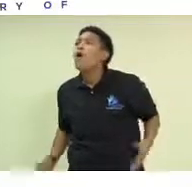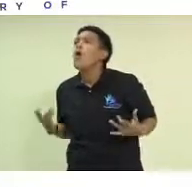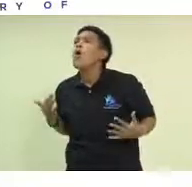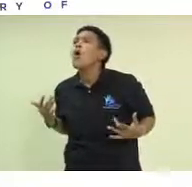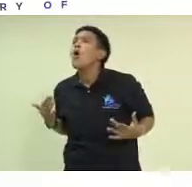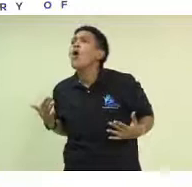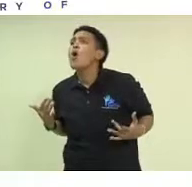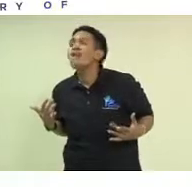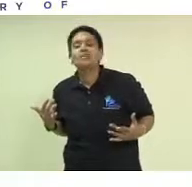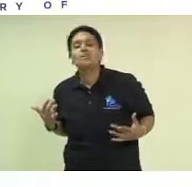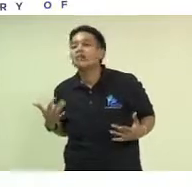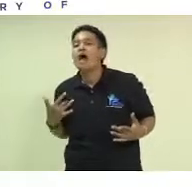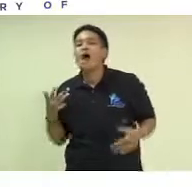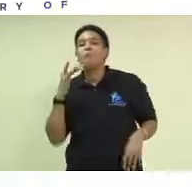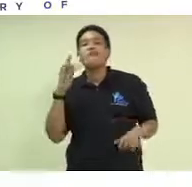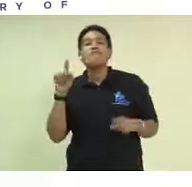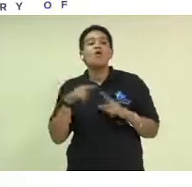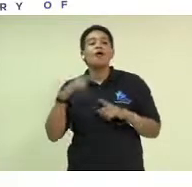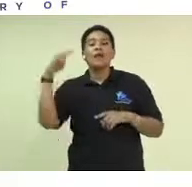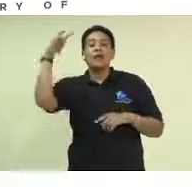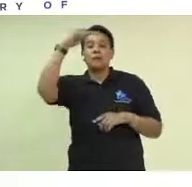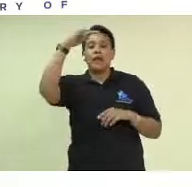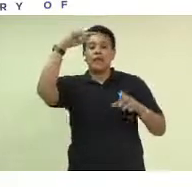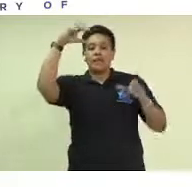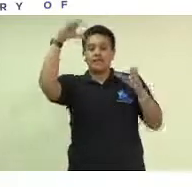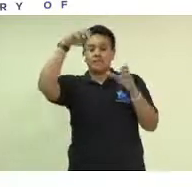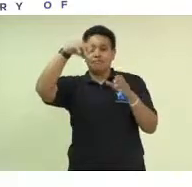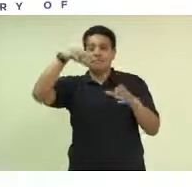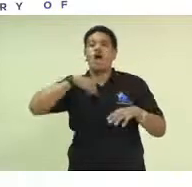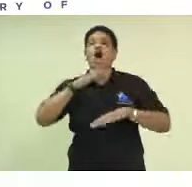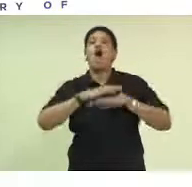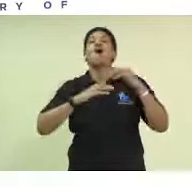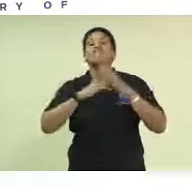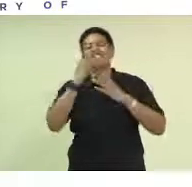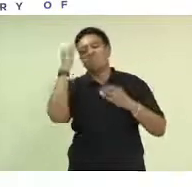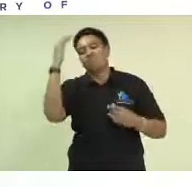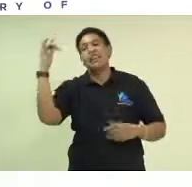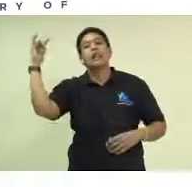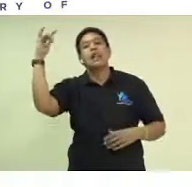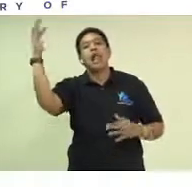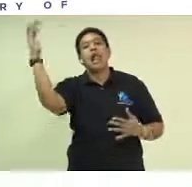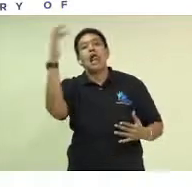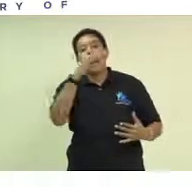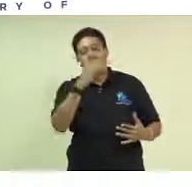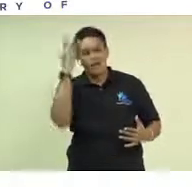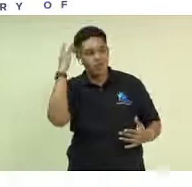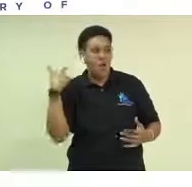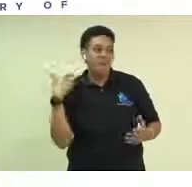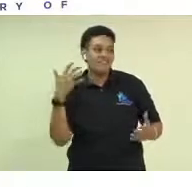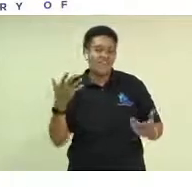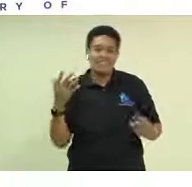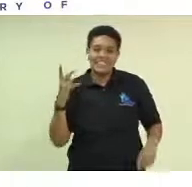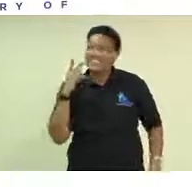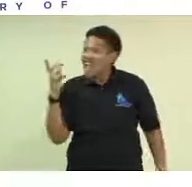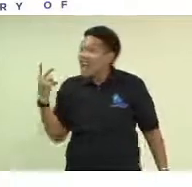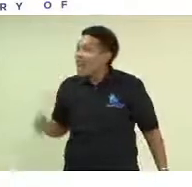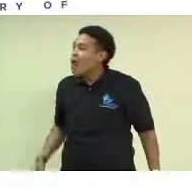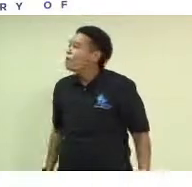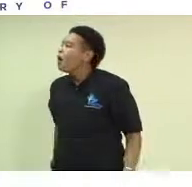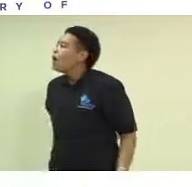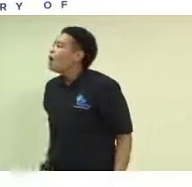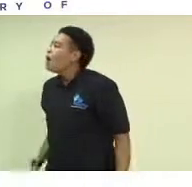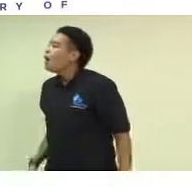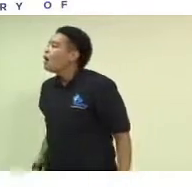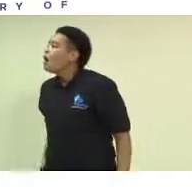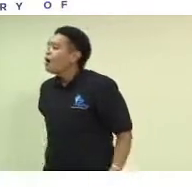the vaccine is loaded on the plane and it is in flight, because we've been down that road and we have seen so much